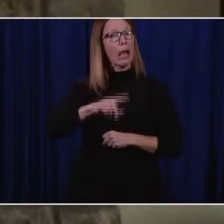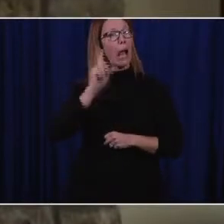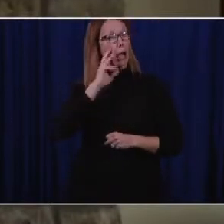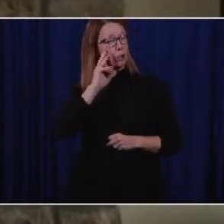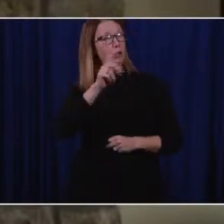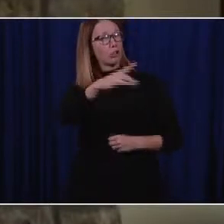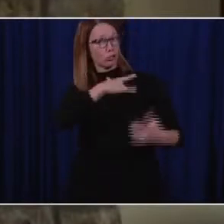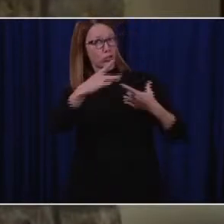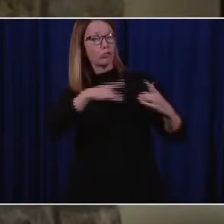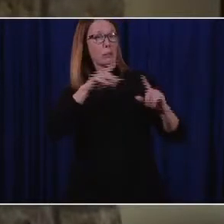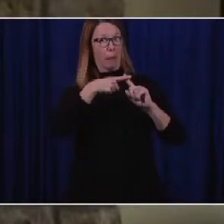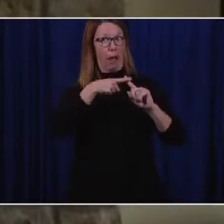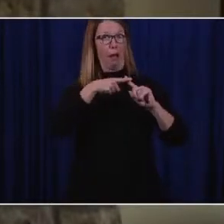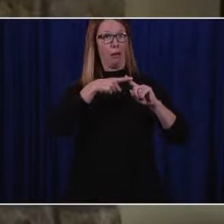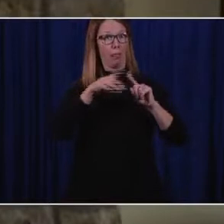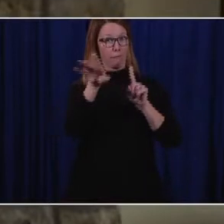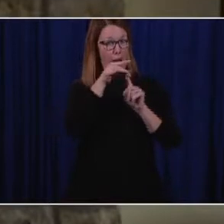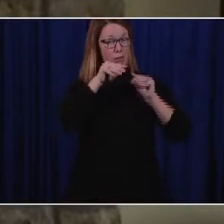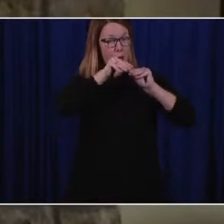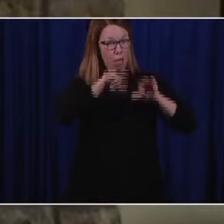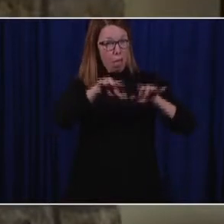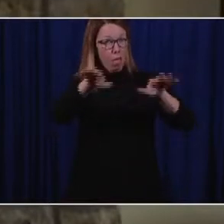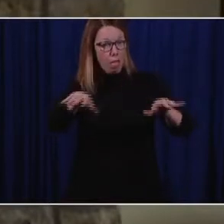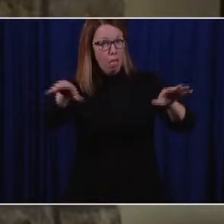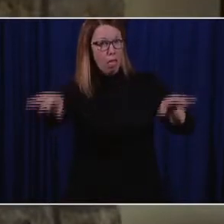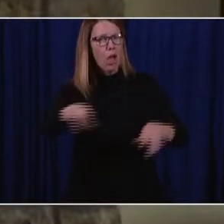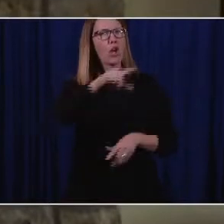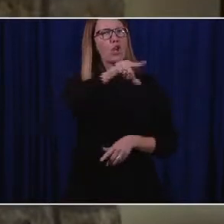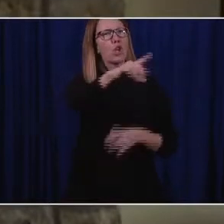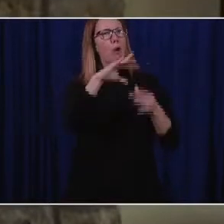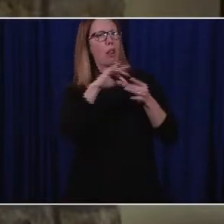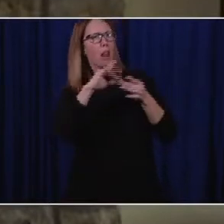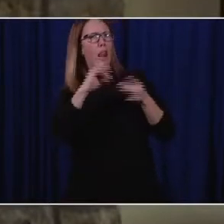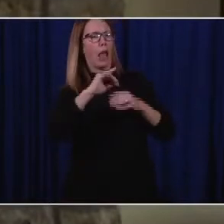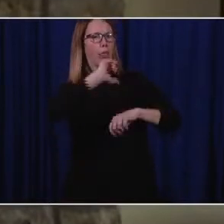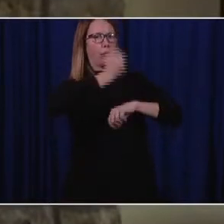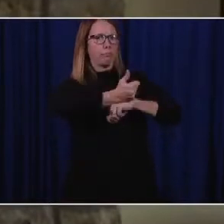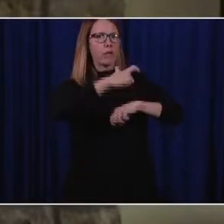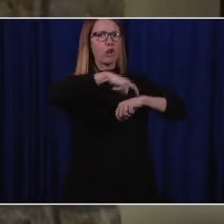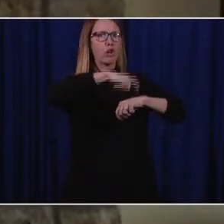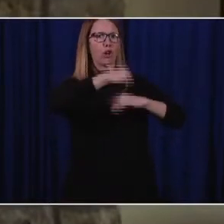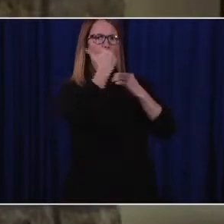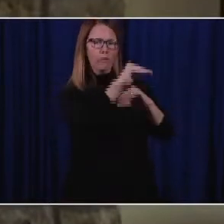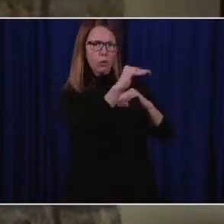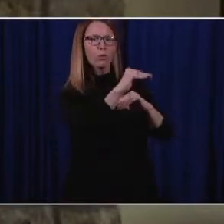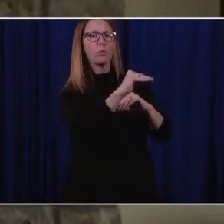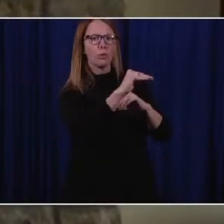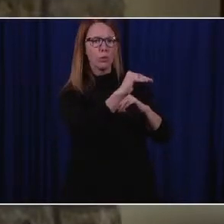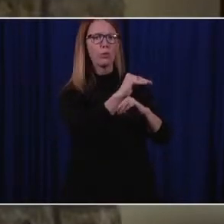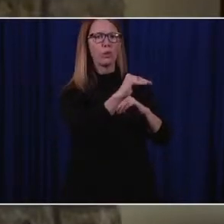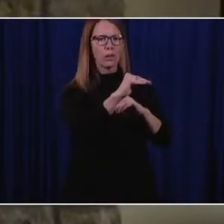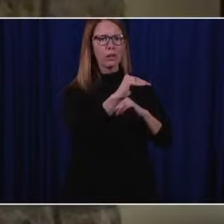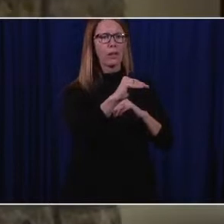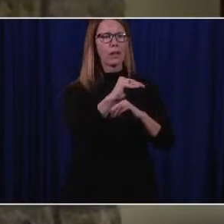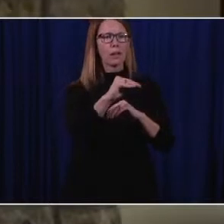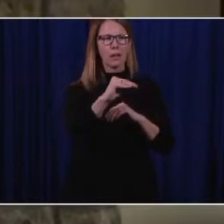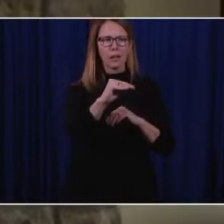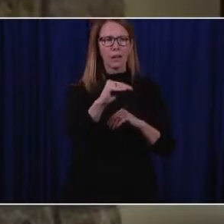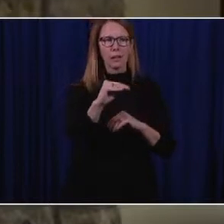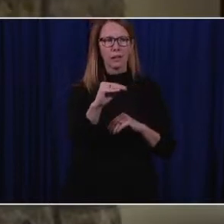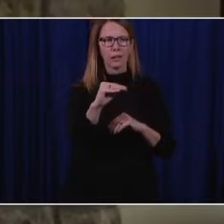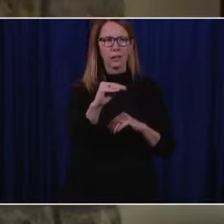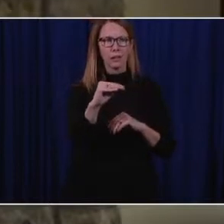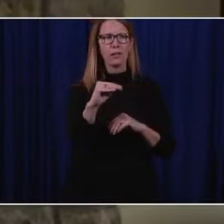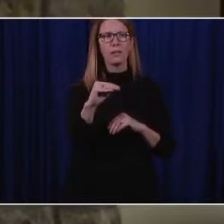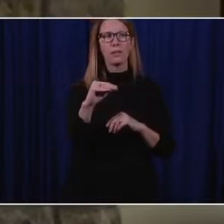especially right now. And you said last week about the curfew that when police see large gatherings of people, they'll investigate and break those groups